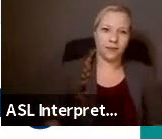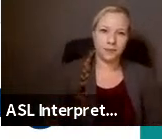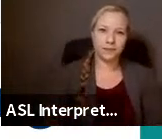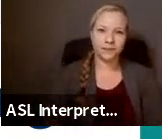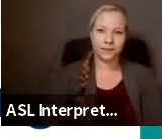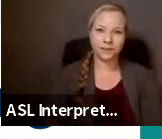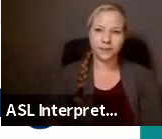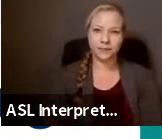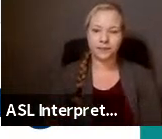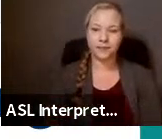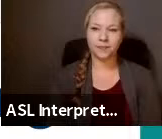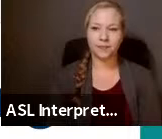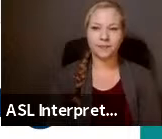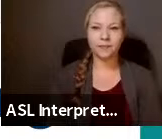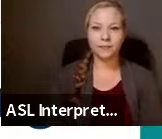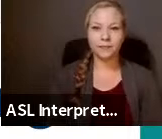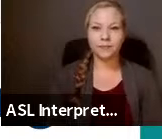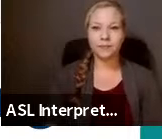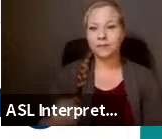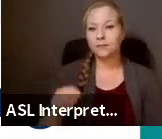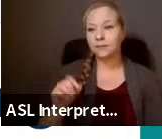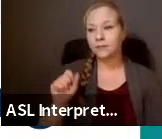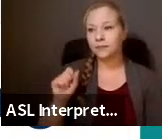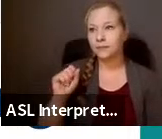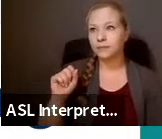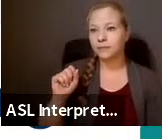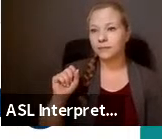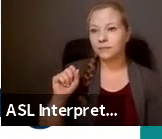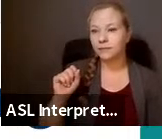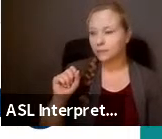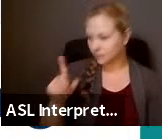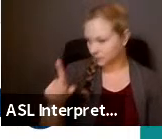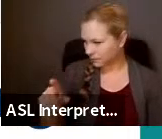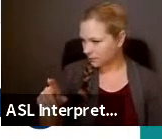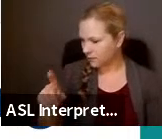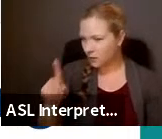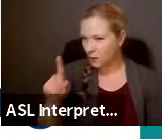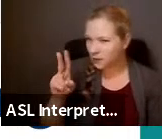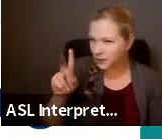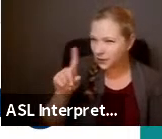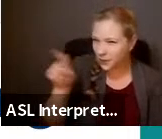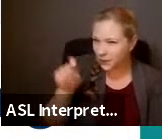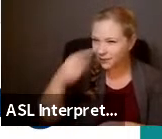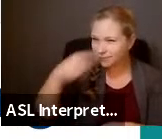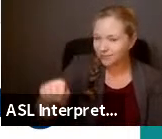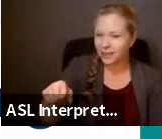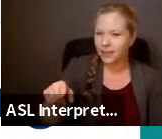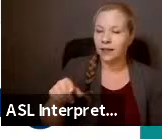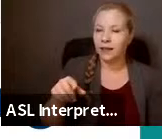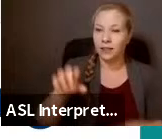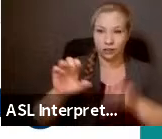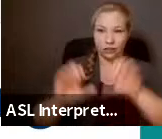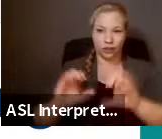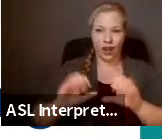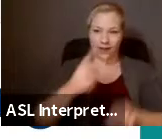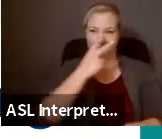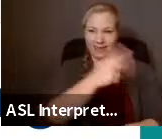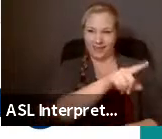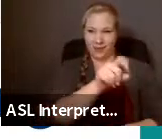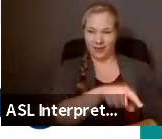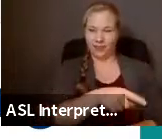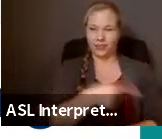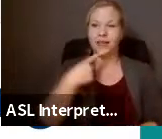So Derek, there's just a few good clarifying questions in the chat. One, yes, the arrows